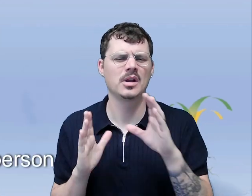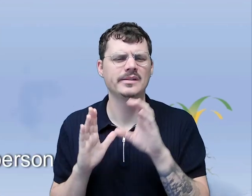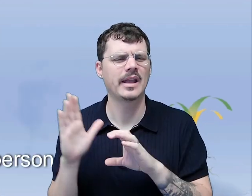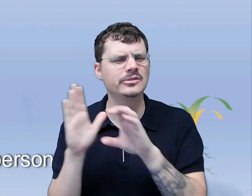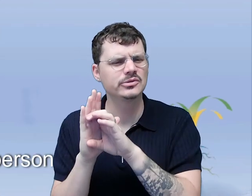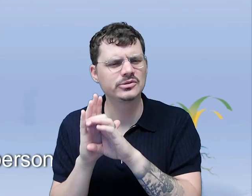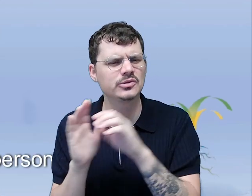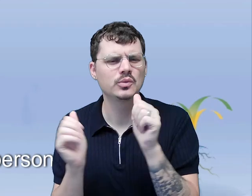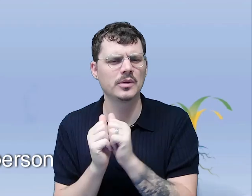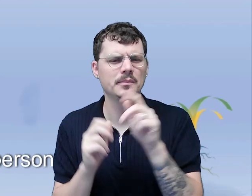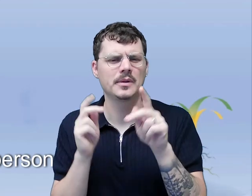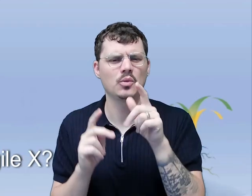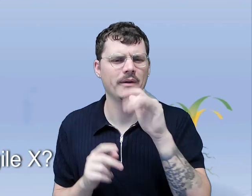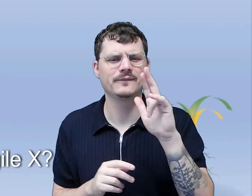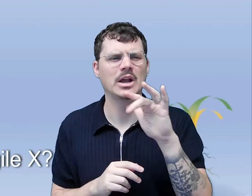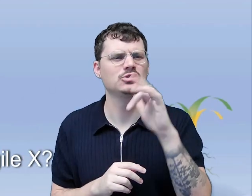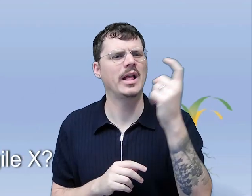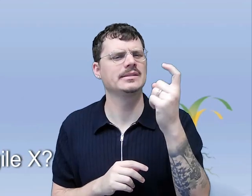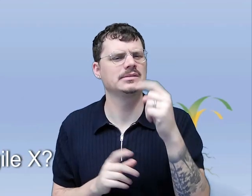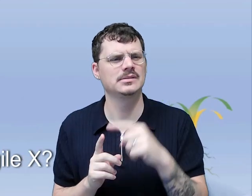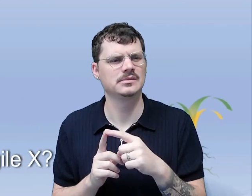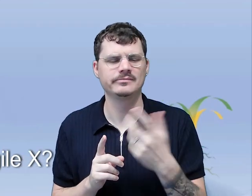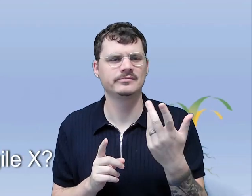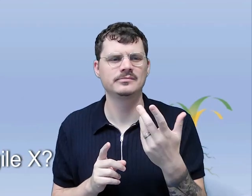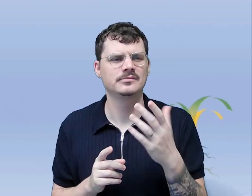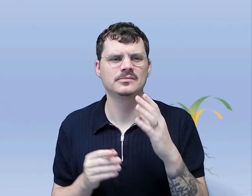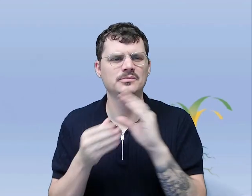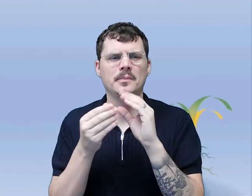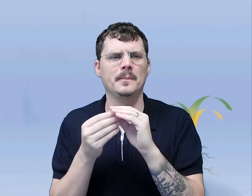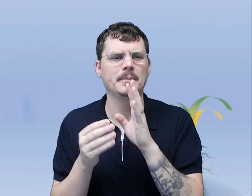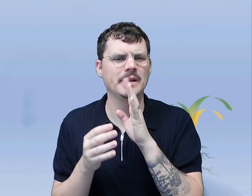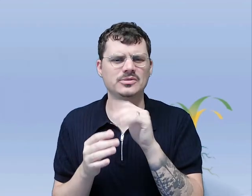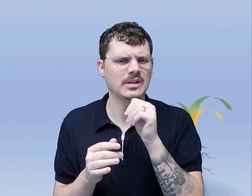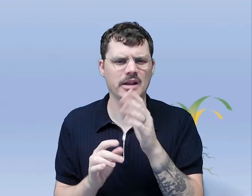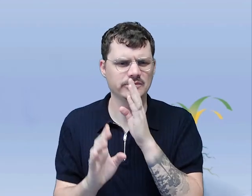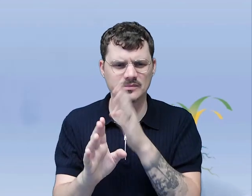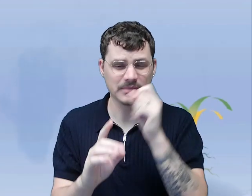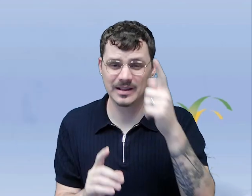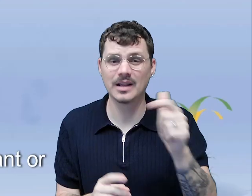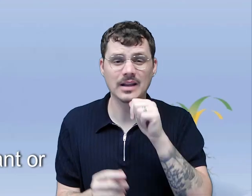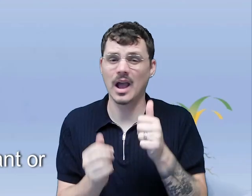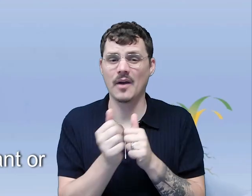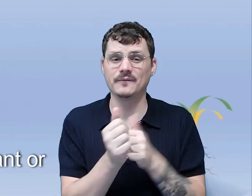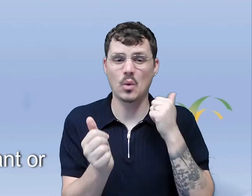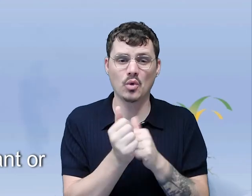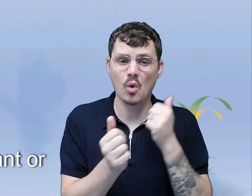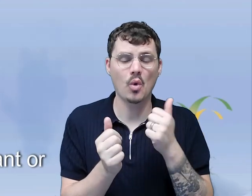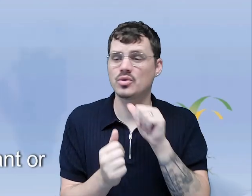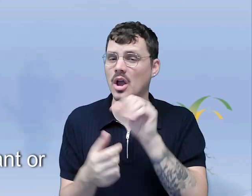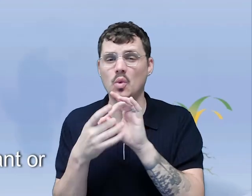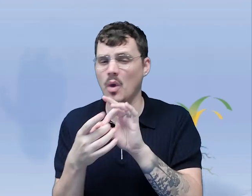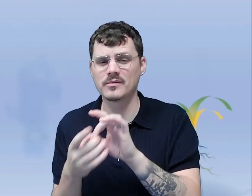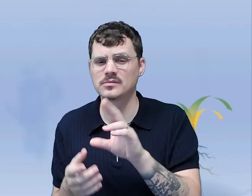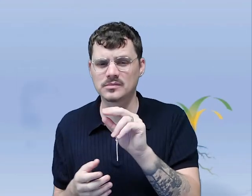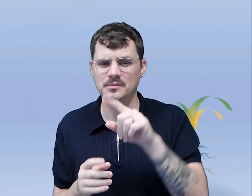What are some interpersonal characteristics of people with Fragile X? Indirect speech. And it's not an effort to be